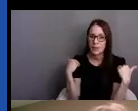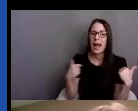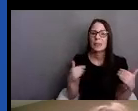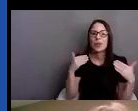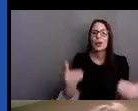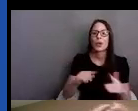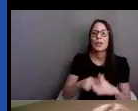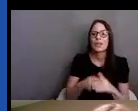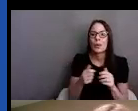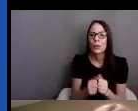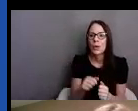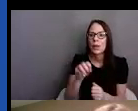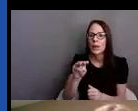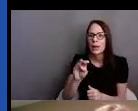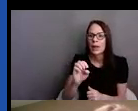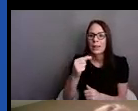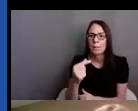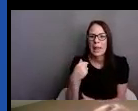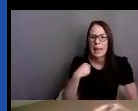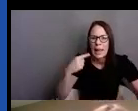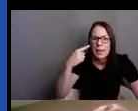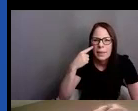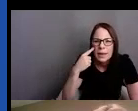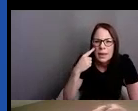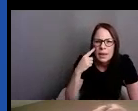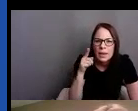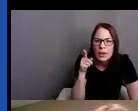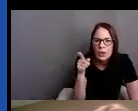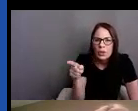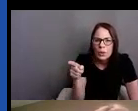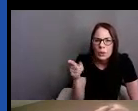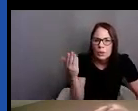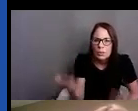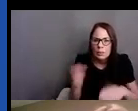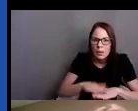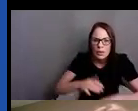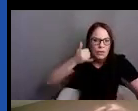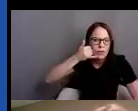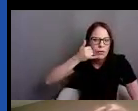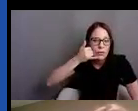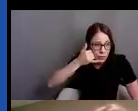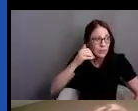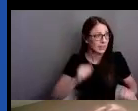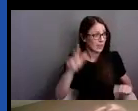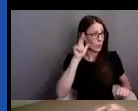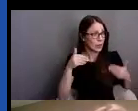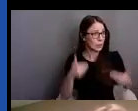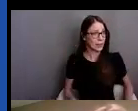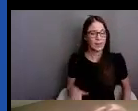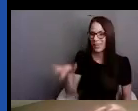with Meg. I think that you might be on phone. Okay, can you hear me?